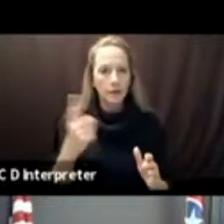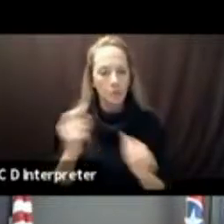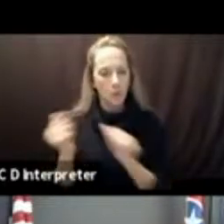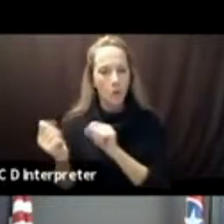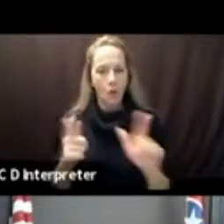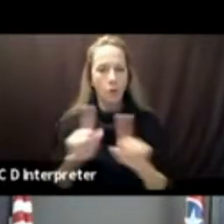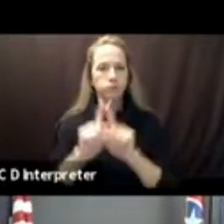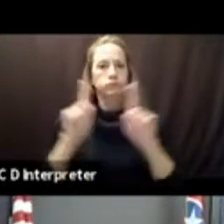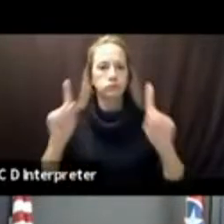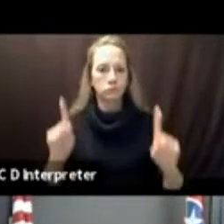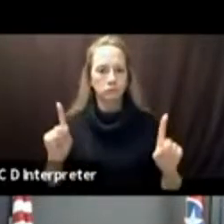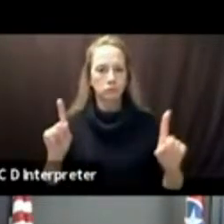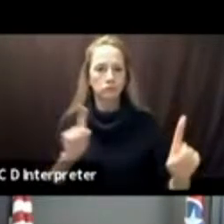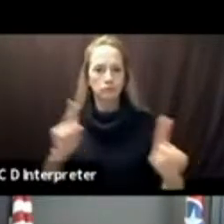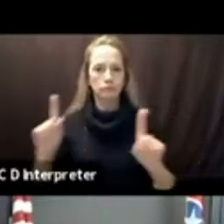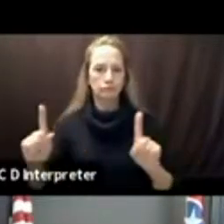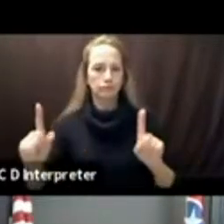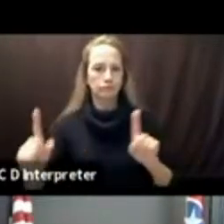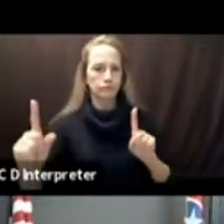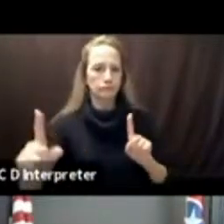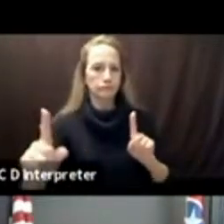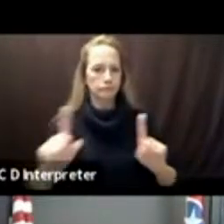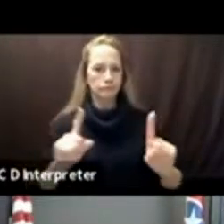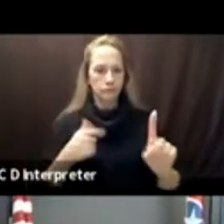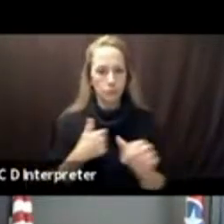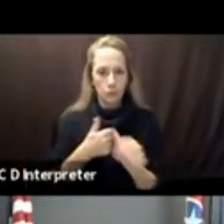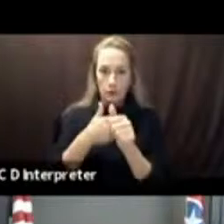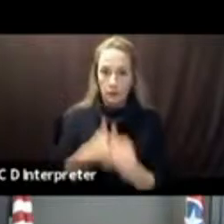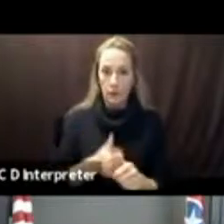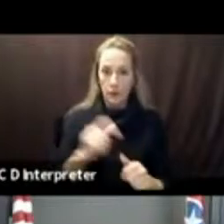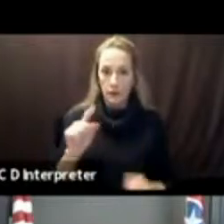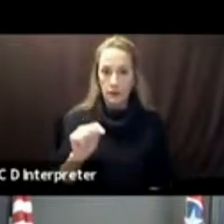socially distanced. And we're following the